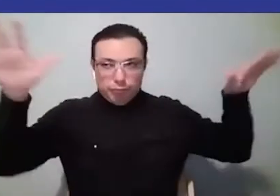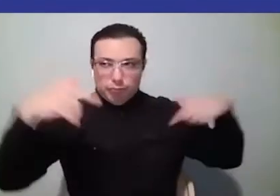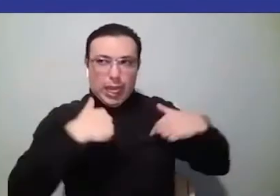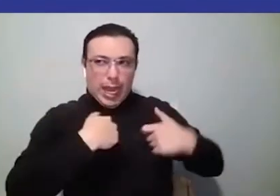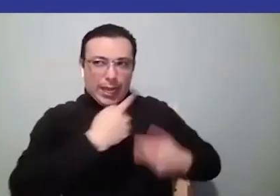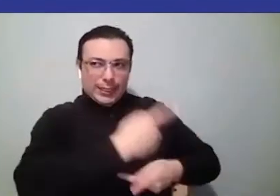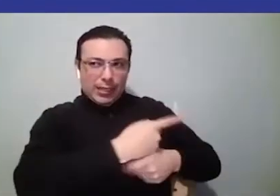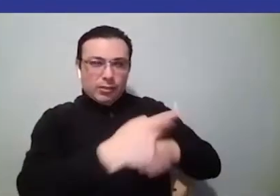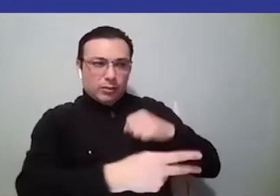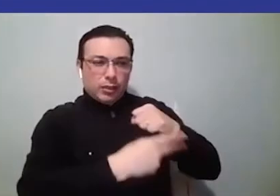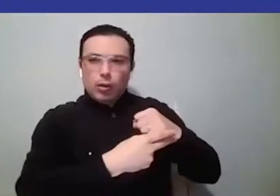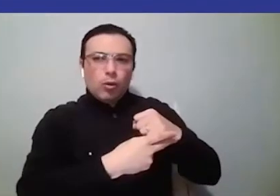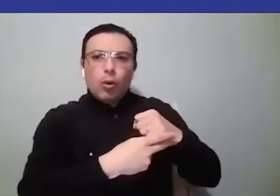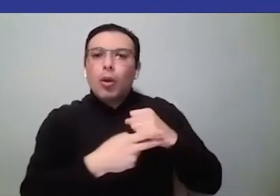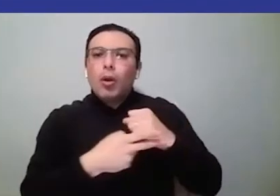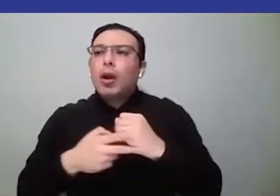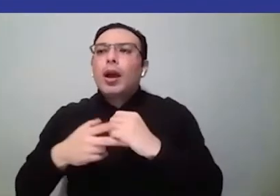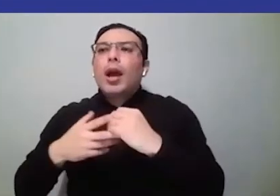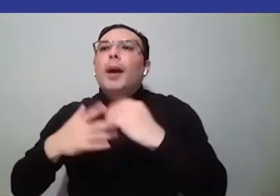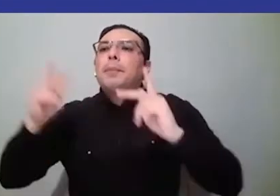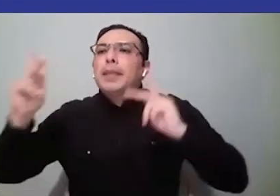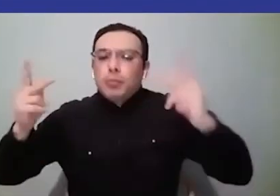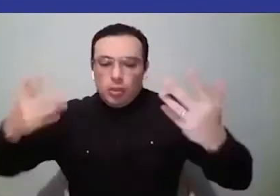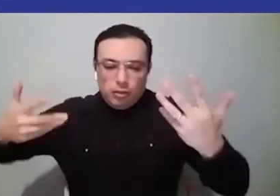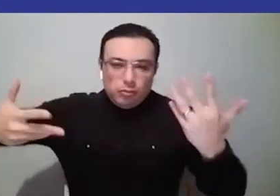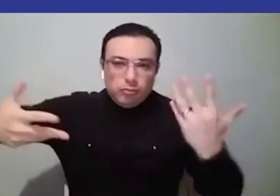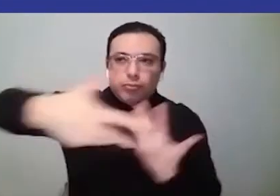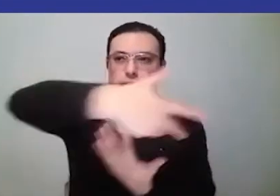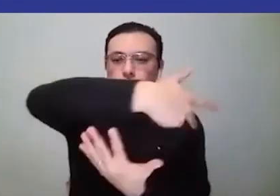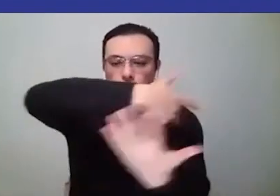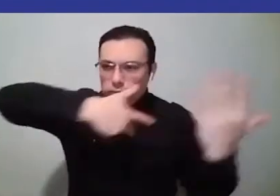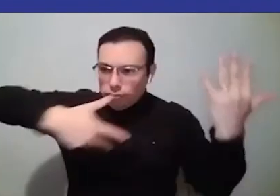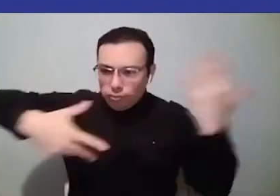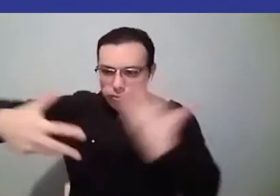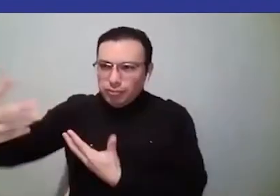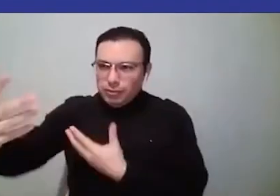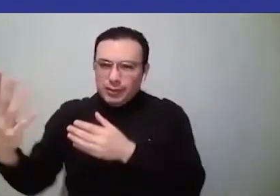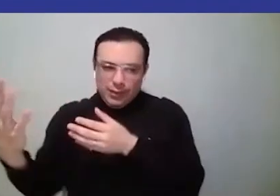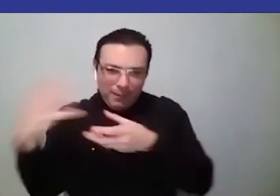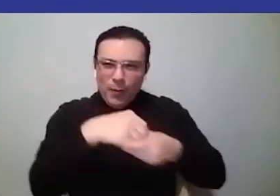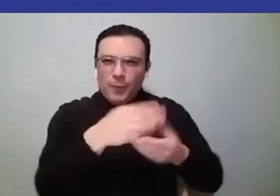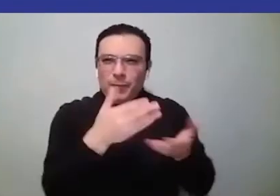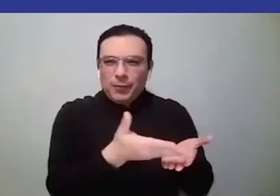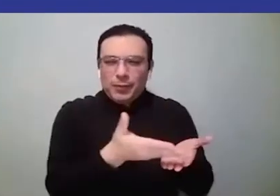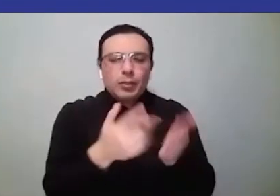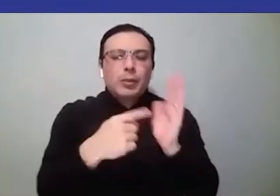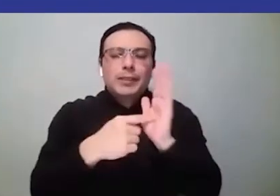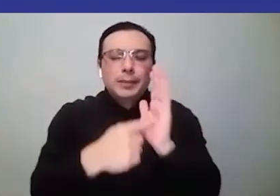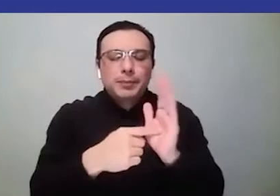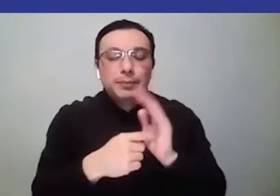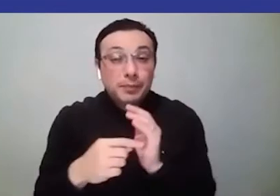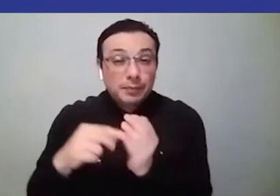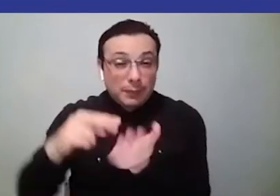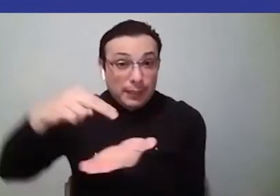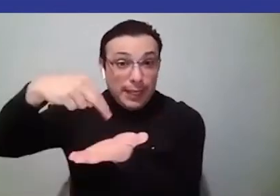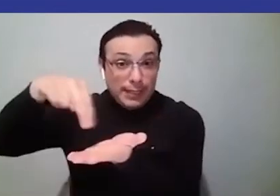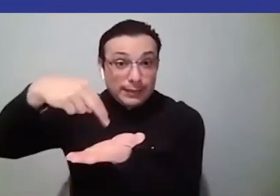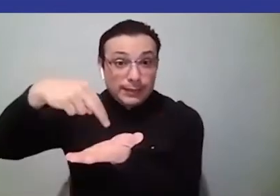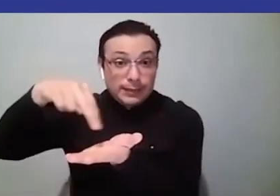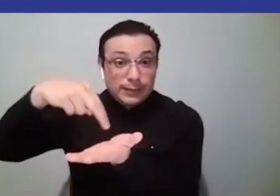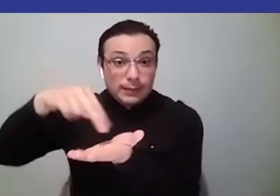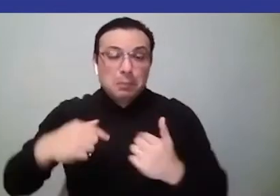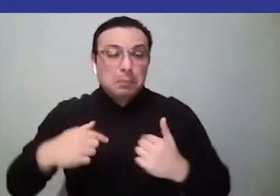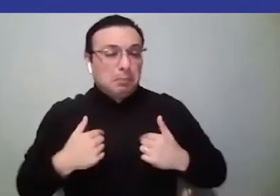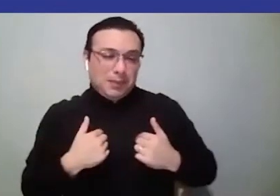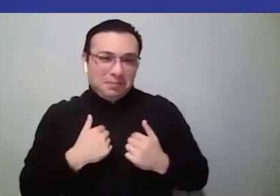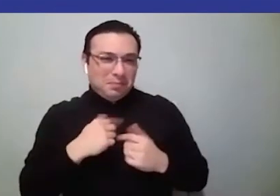relationships that exist is one way, but then like with dance, for example, there's, from a non-dancer